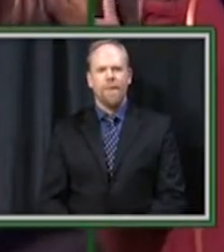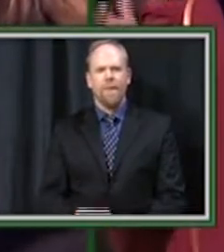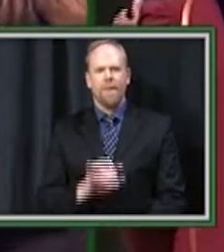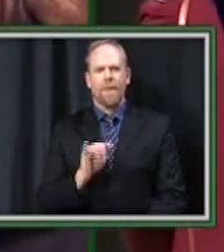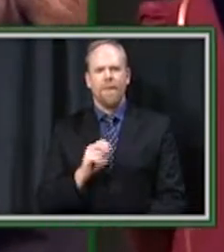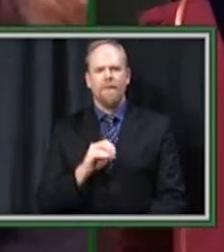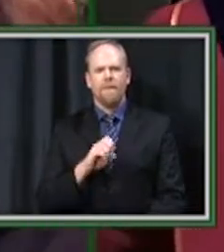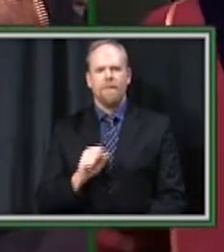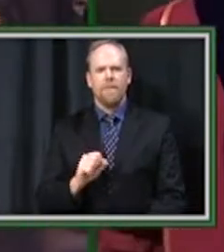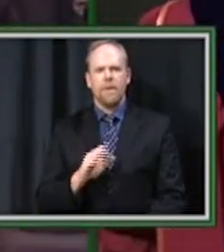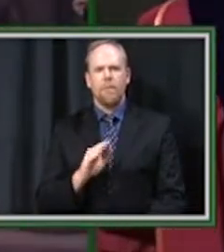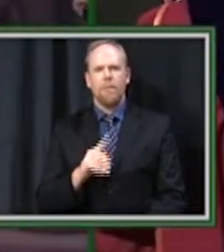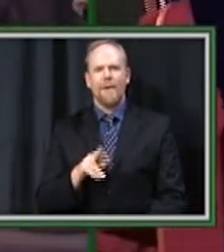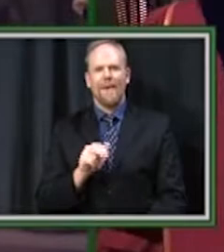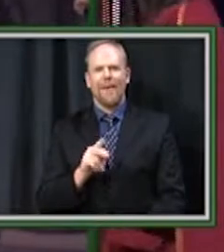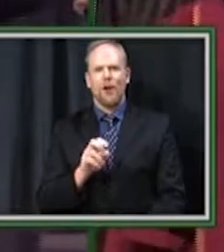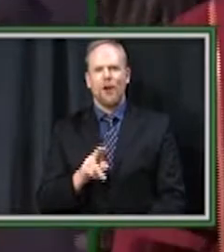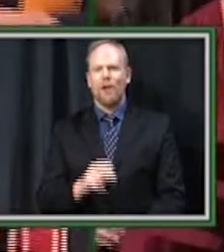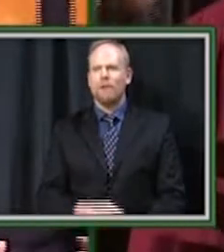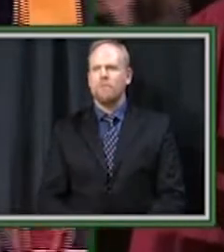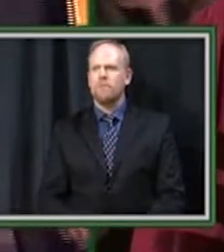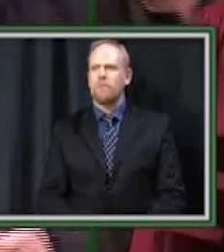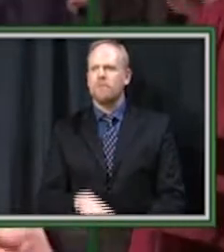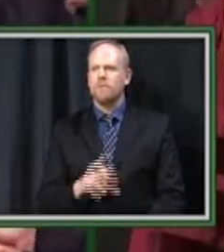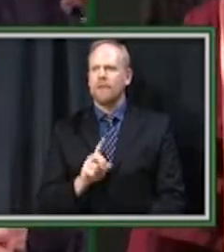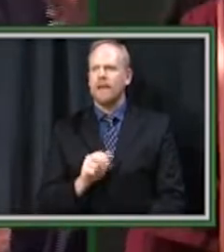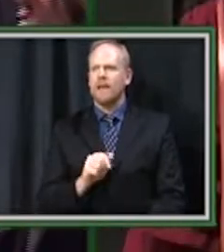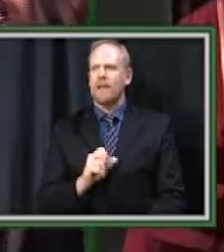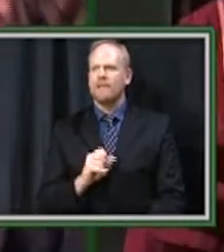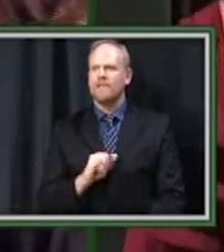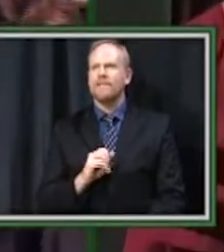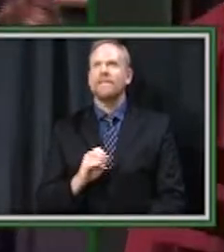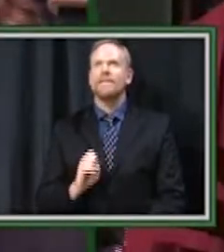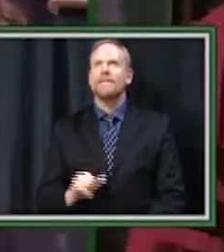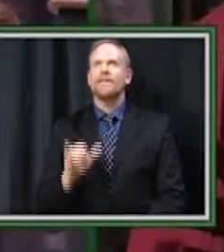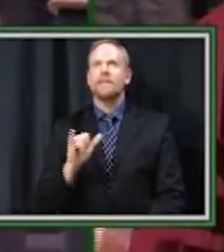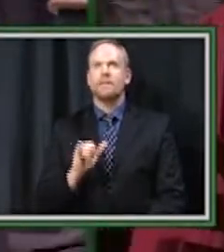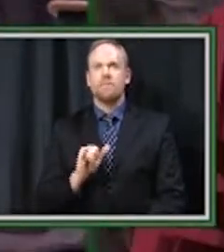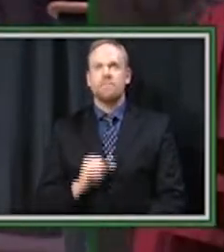James Baker. Daisy Quackley Galvin.